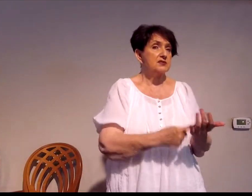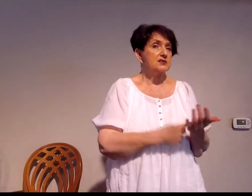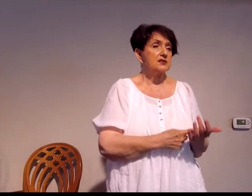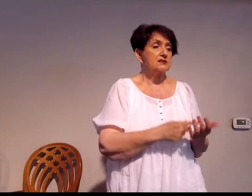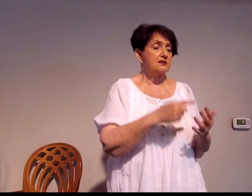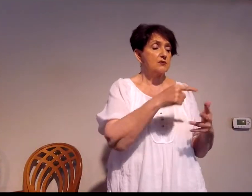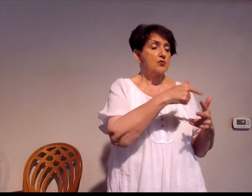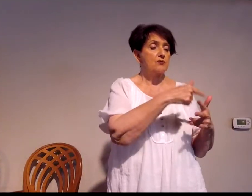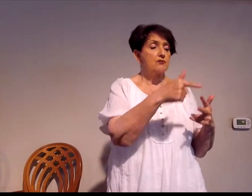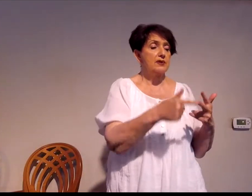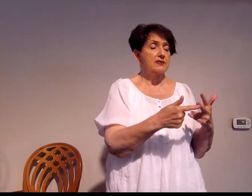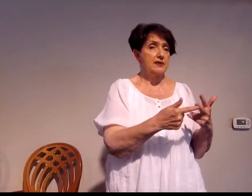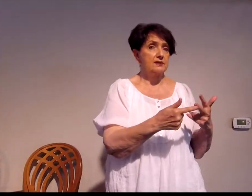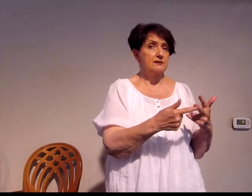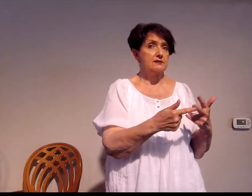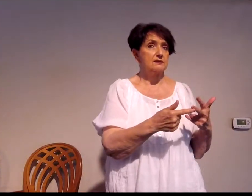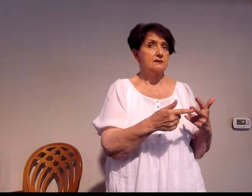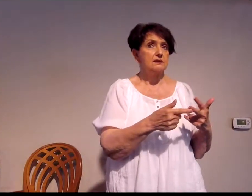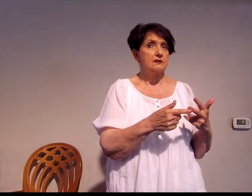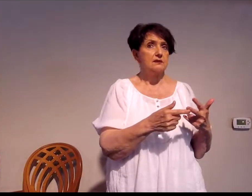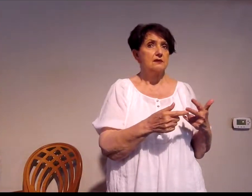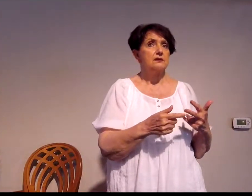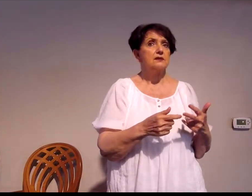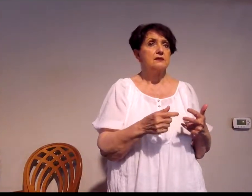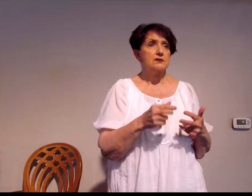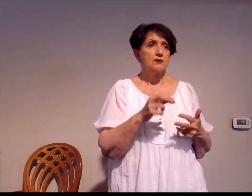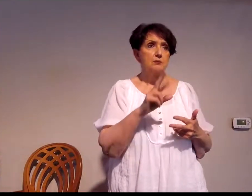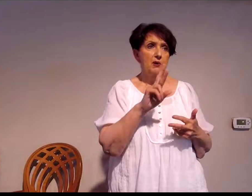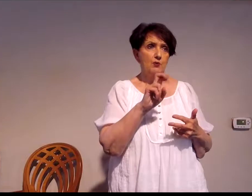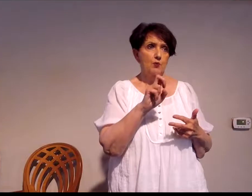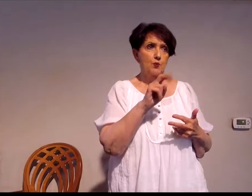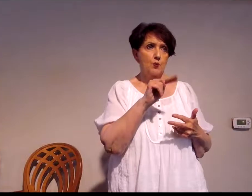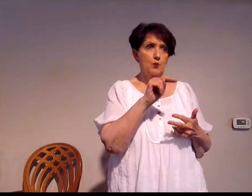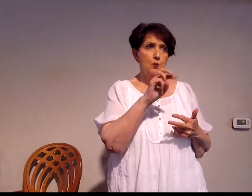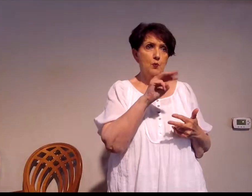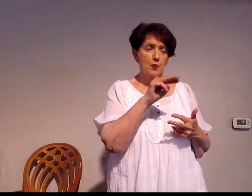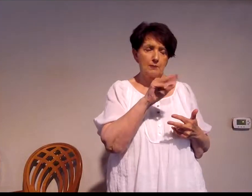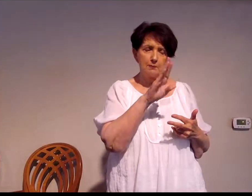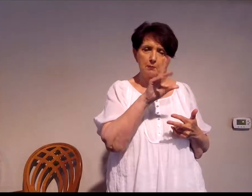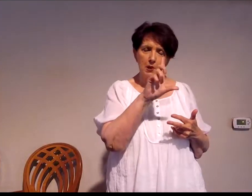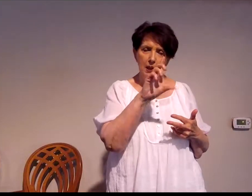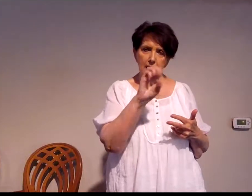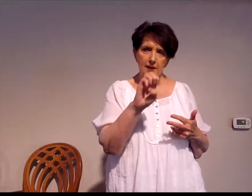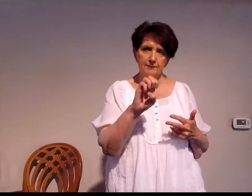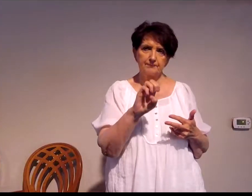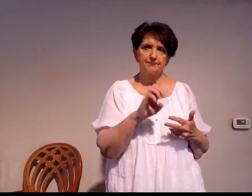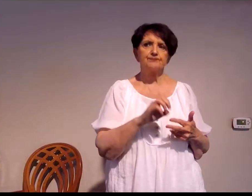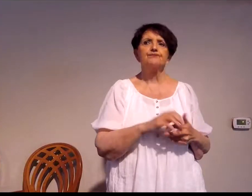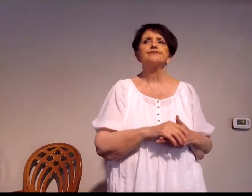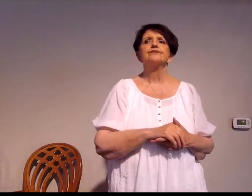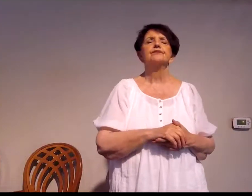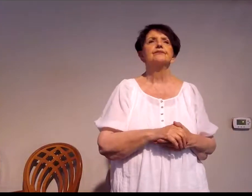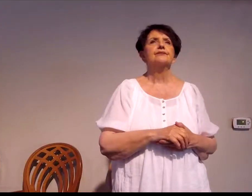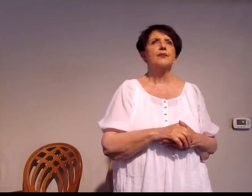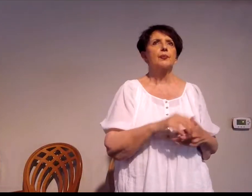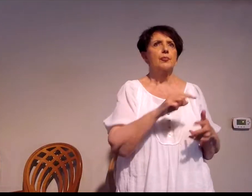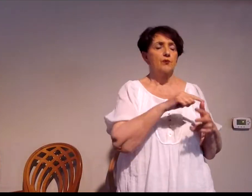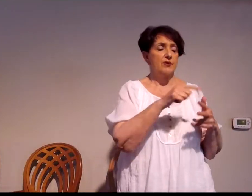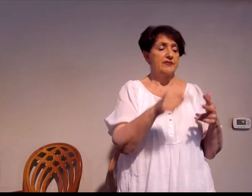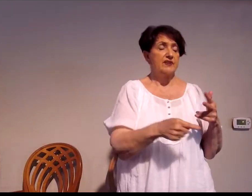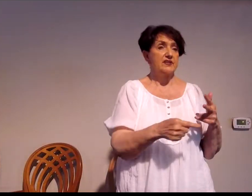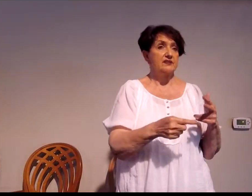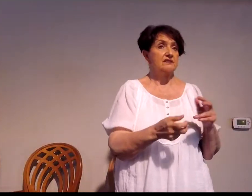a major portion of the book is about Rumble. I brought three things, and I'm going to bring them to light. Three things that